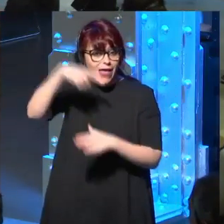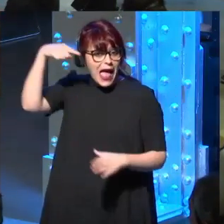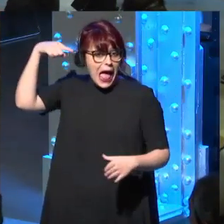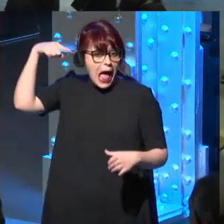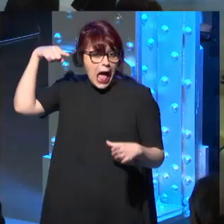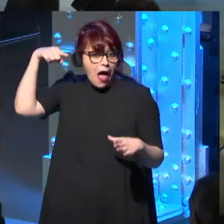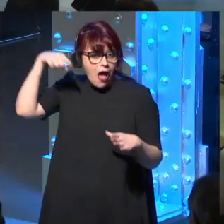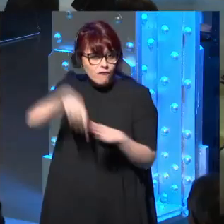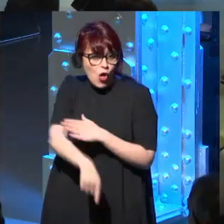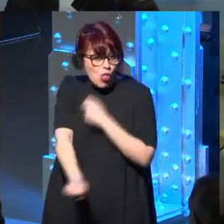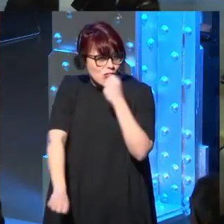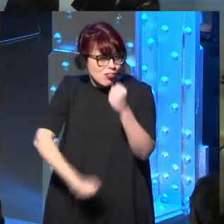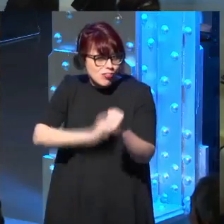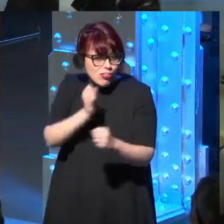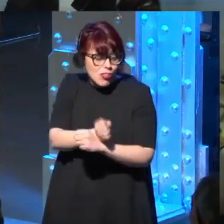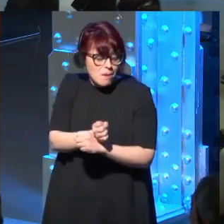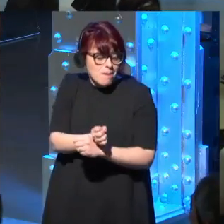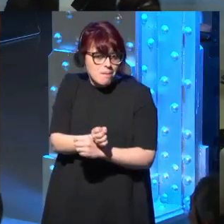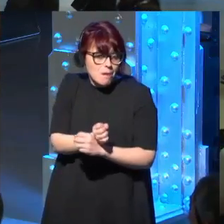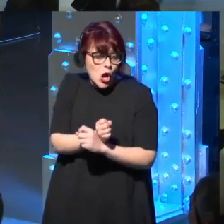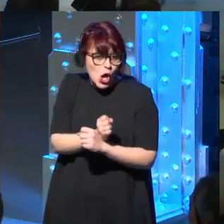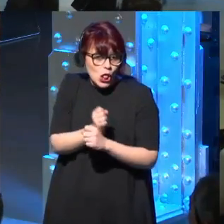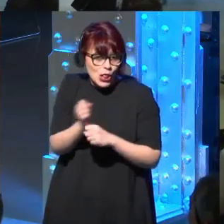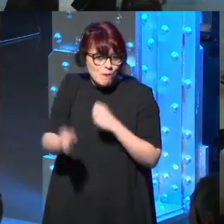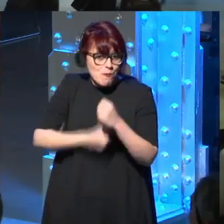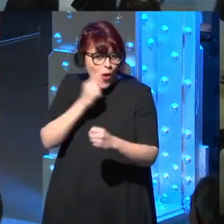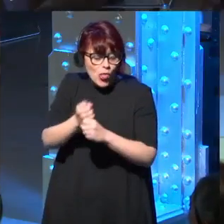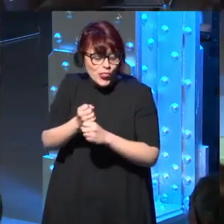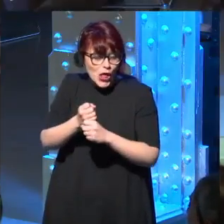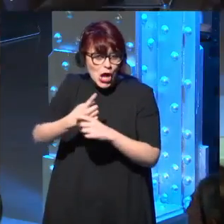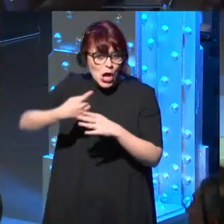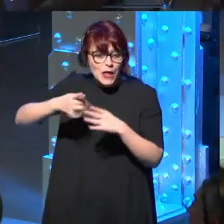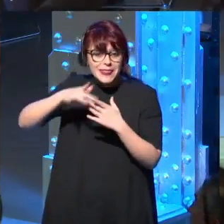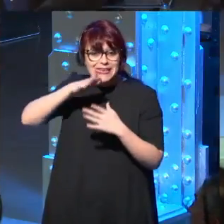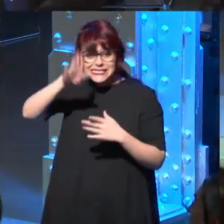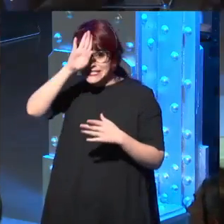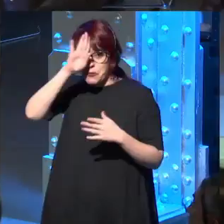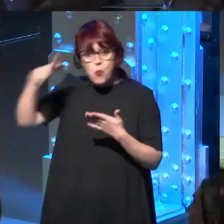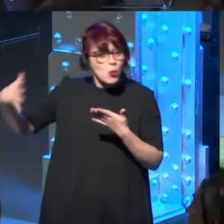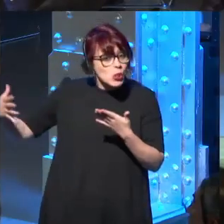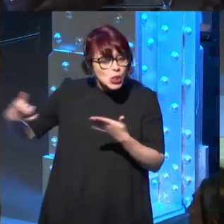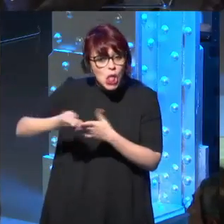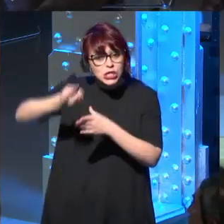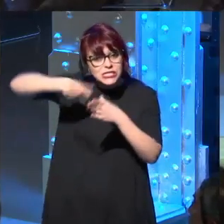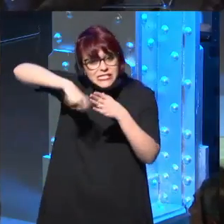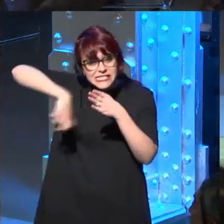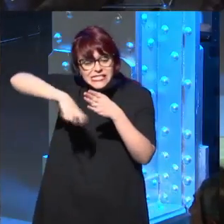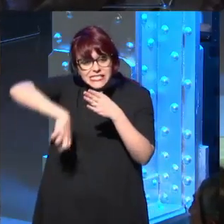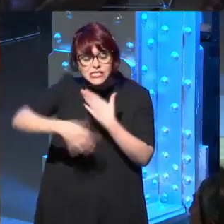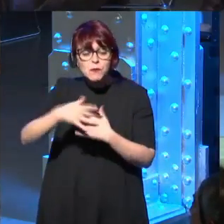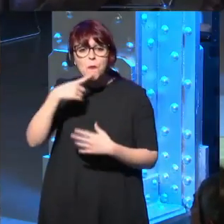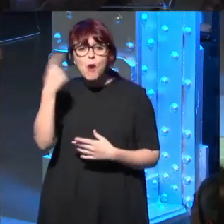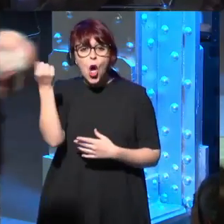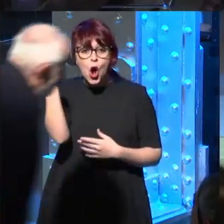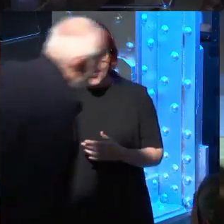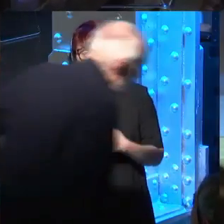all the old well diggers of Istanbul, there are old Byzantium coins, daggers, things that